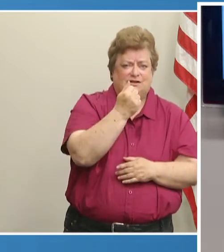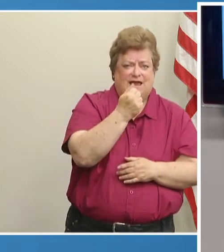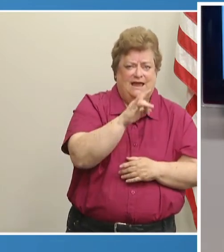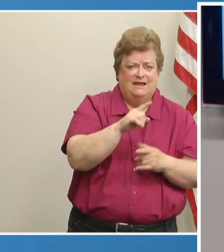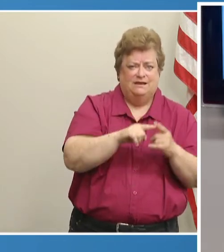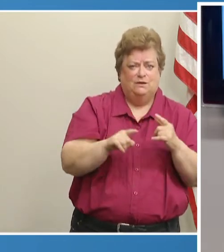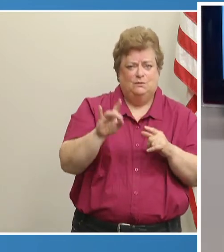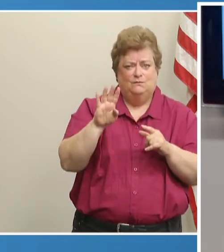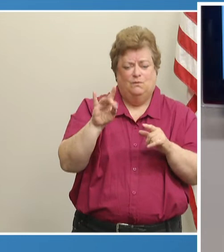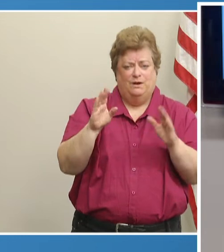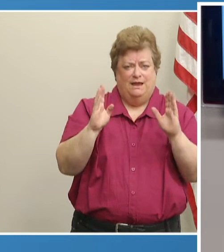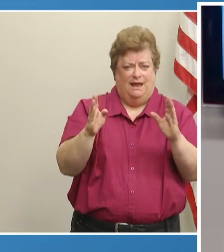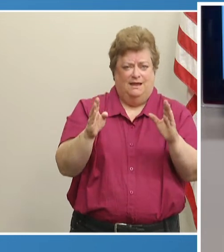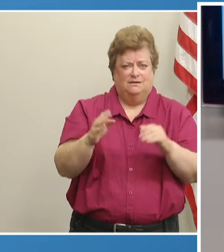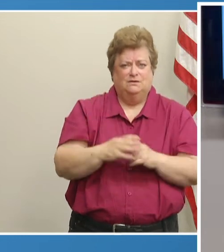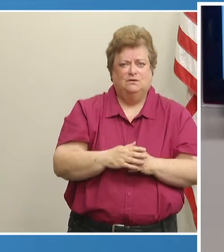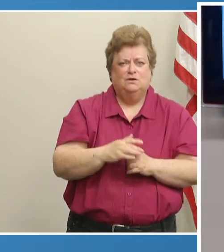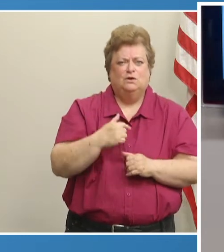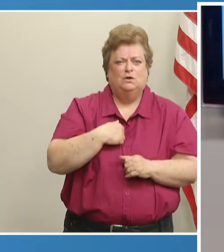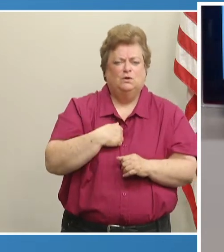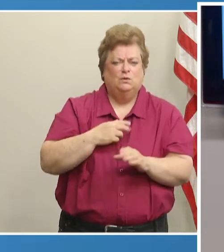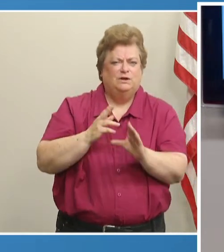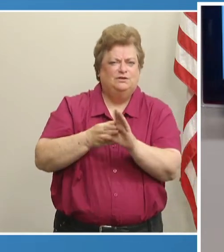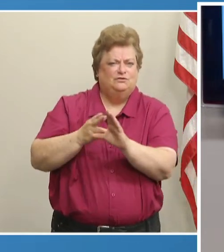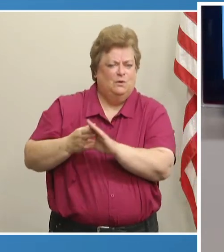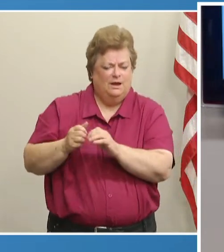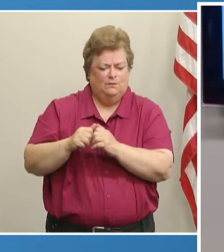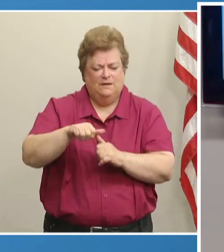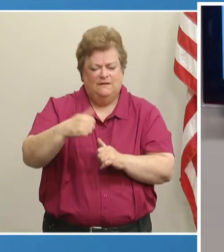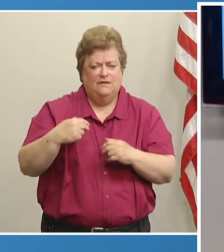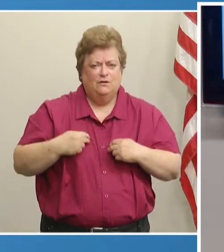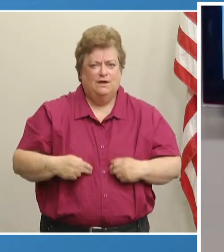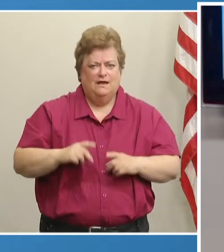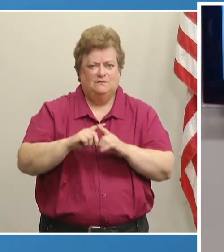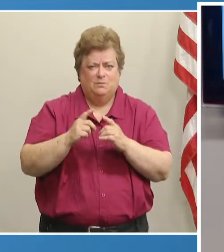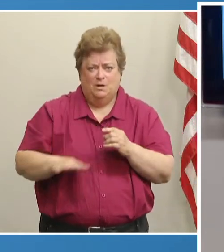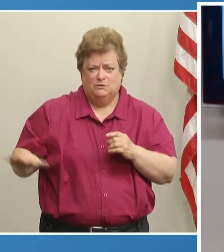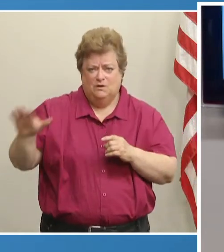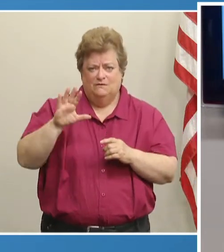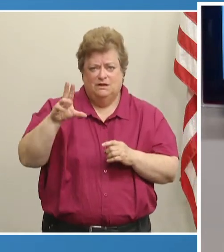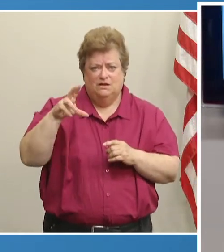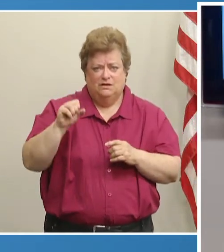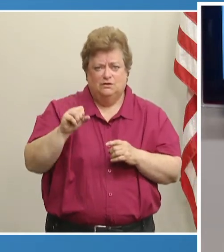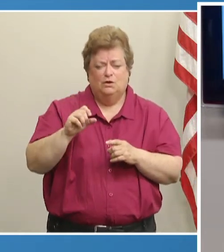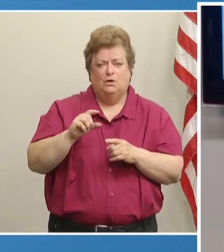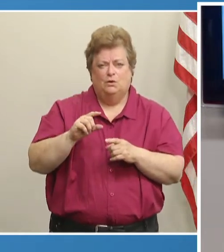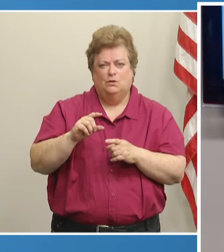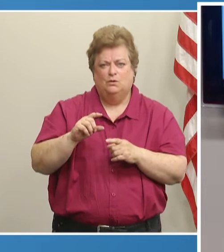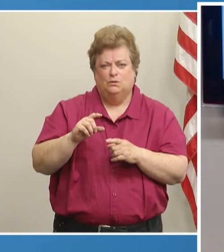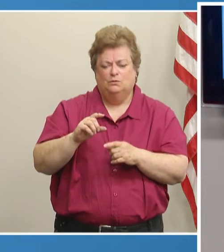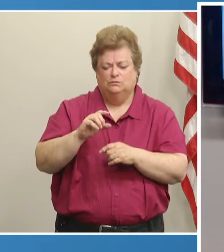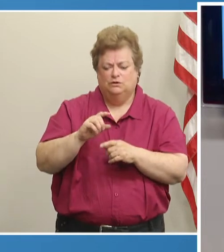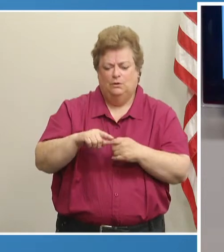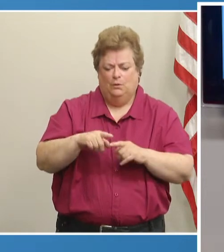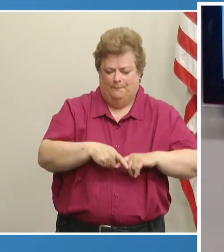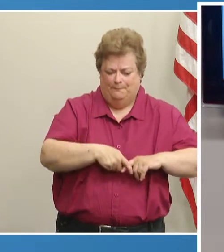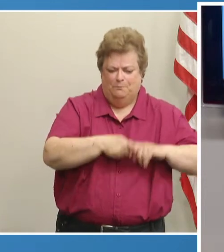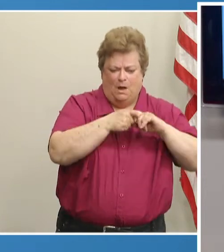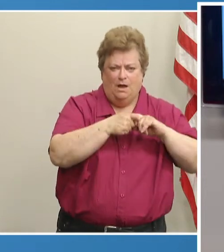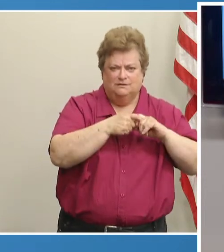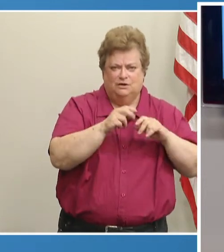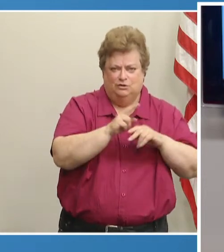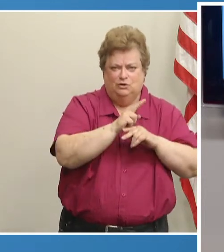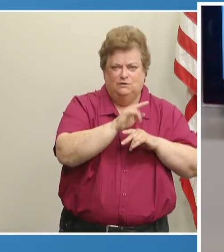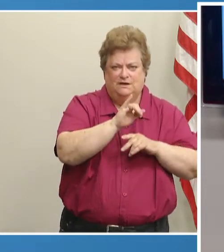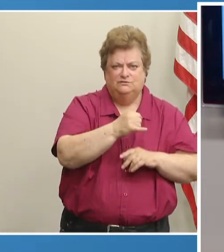48. We joined many other health departments across the country that immediately paused the use of this vaccine. During